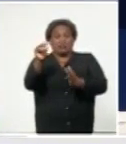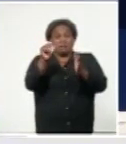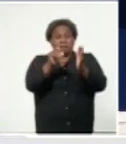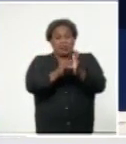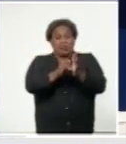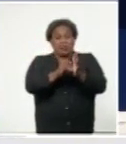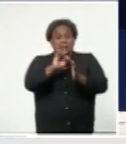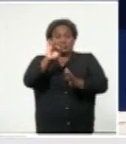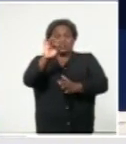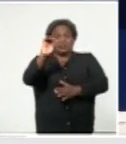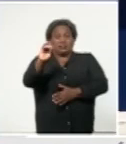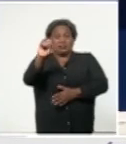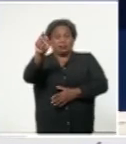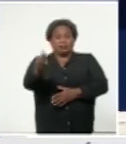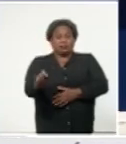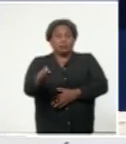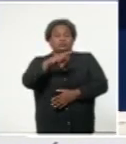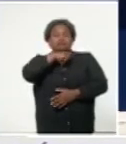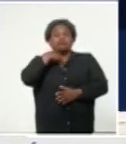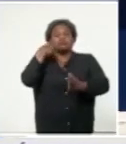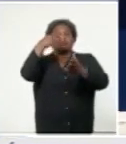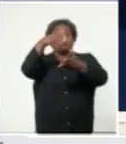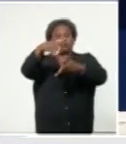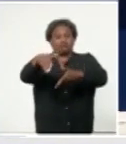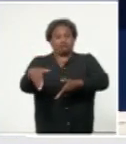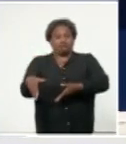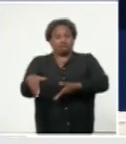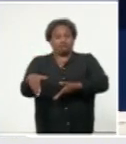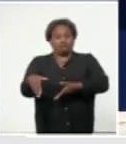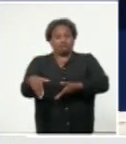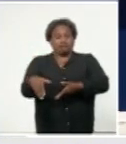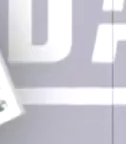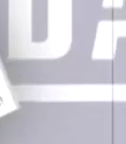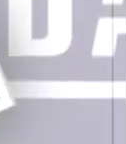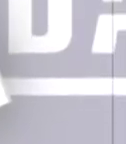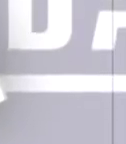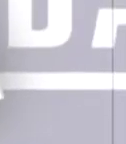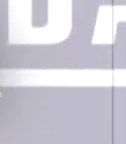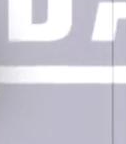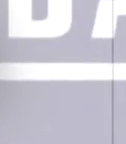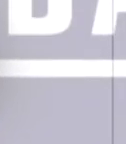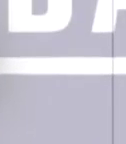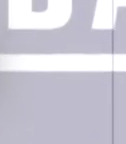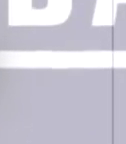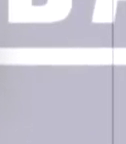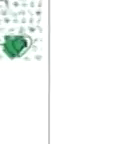of affected people, confirmed cases, and deaths.